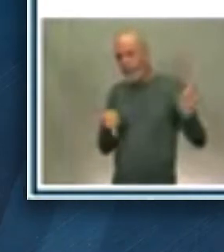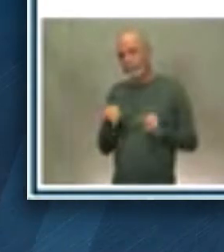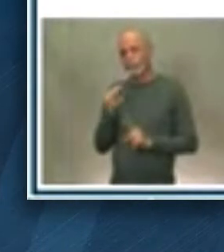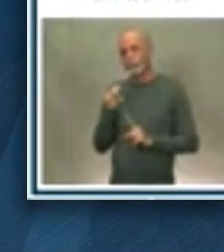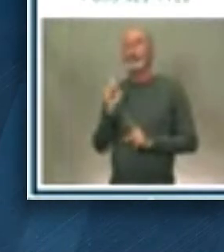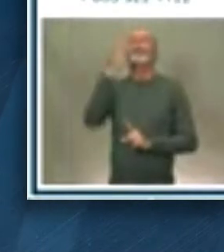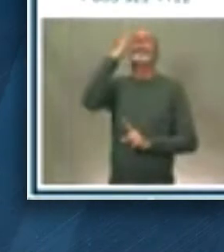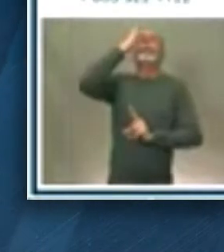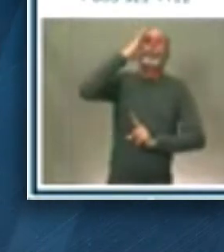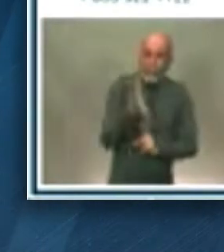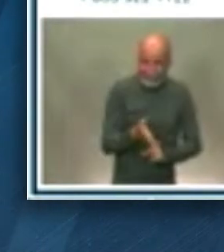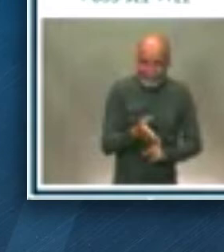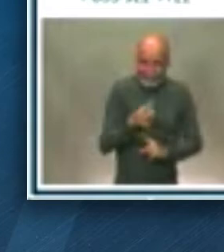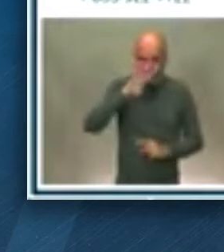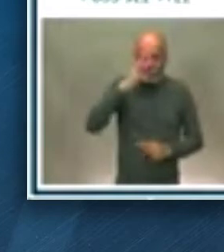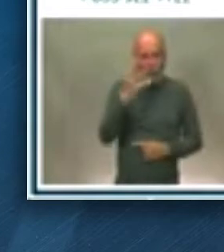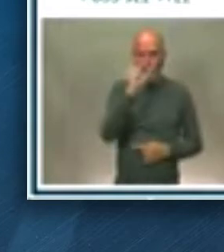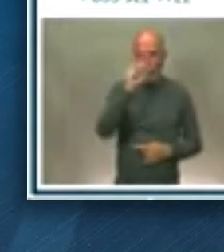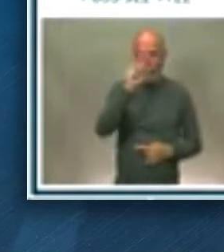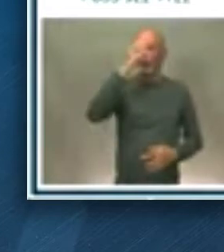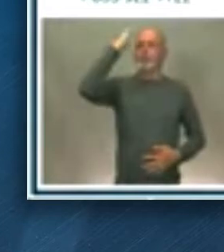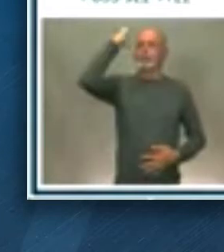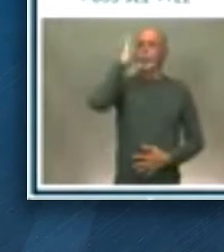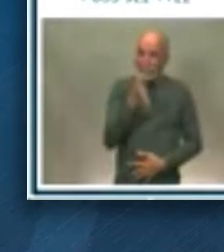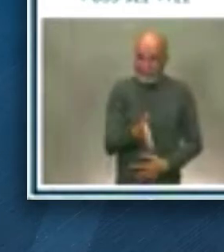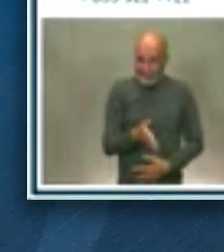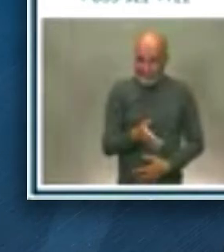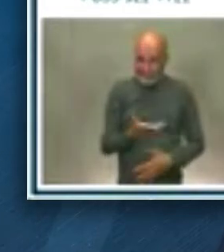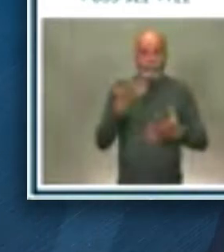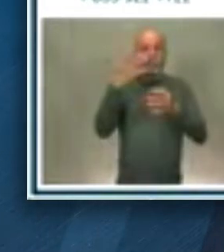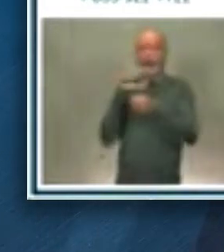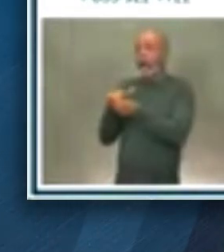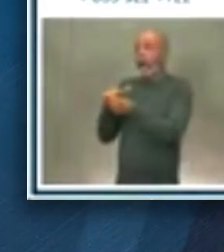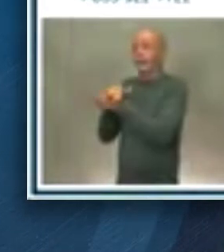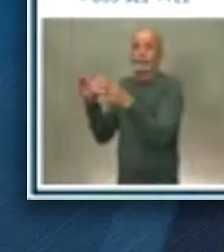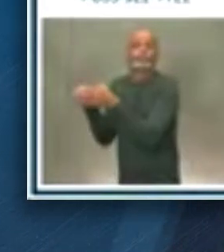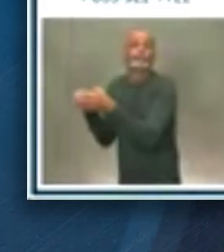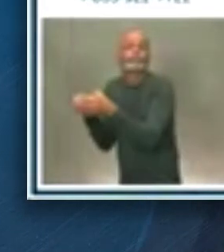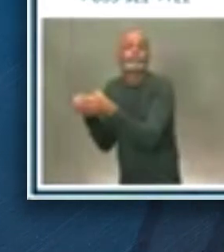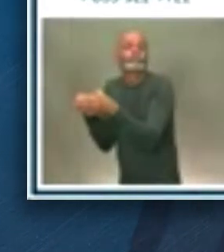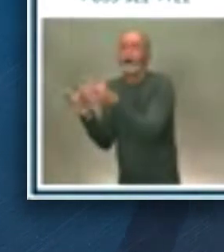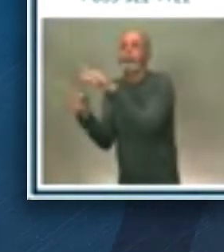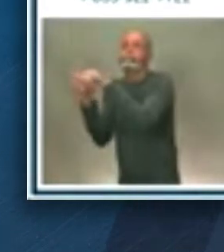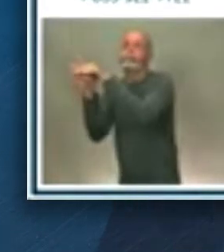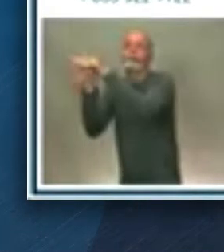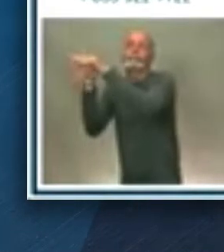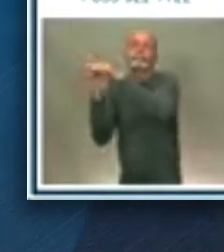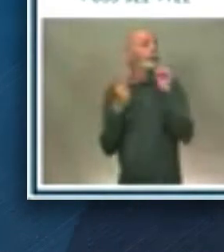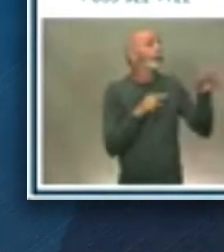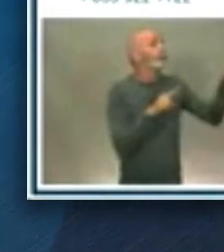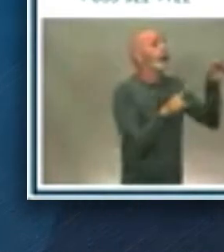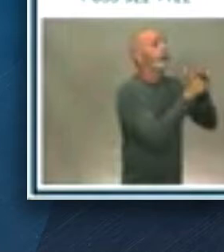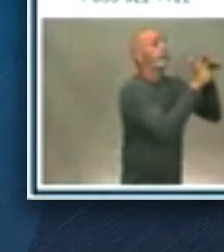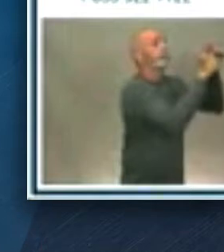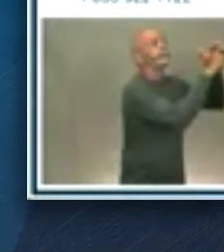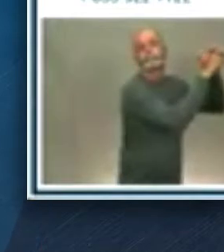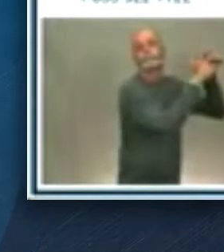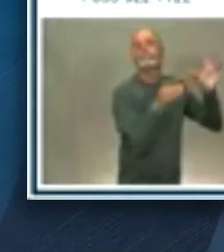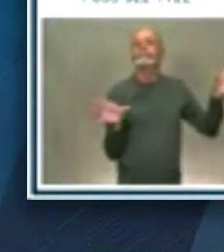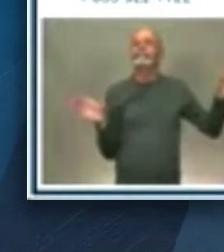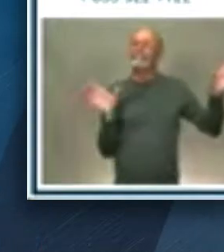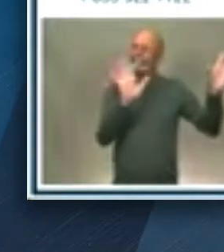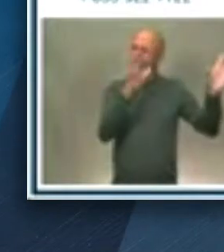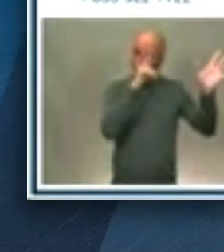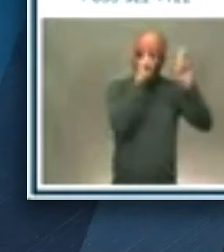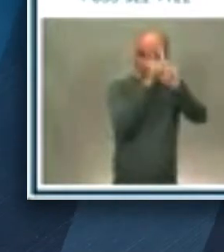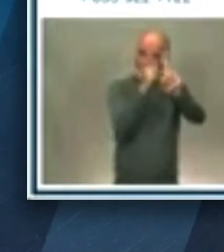get some cases. We may get little clusters in unvaccinated population. How we minimize the impact of the